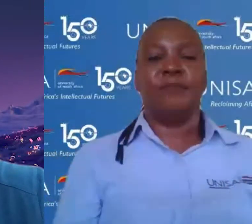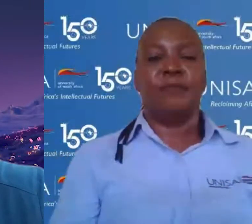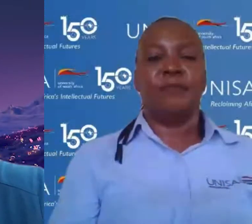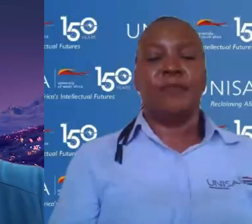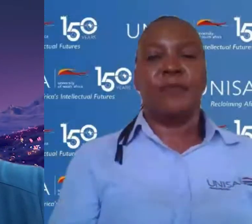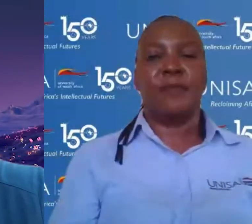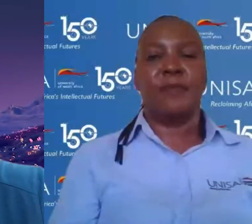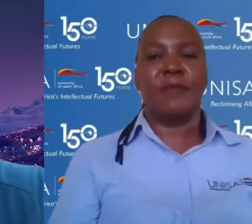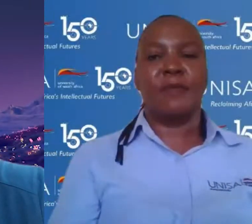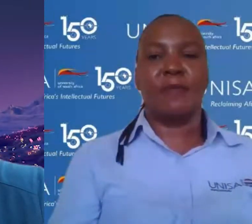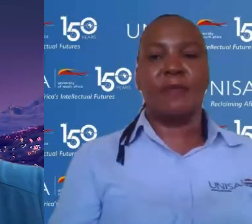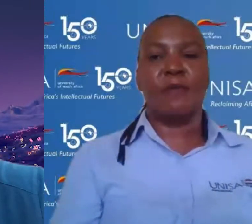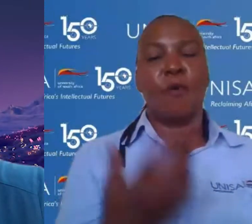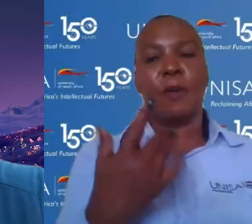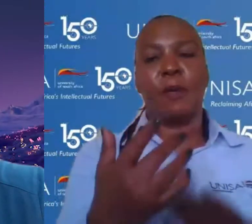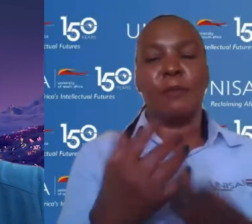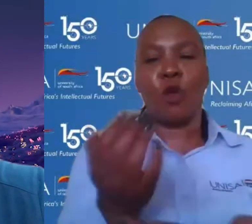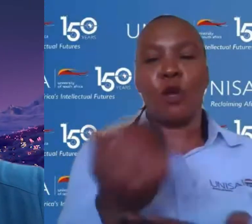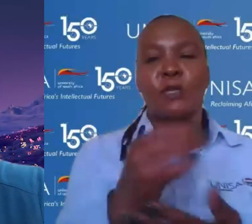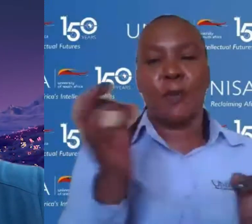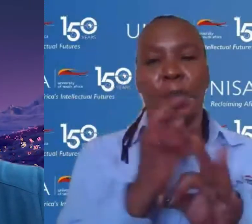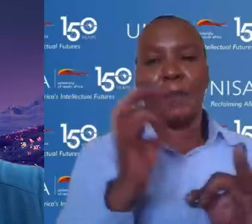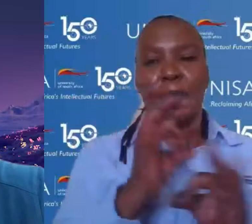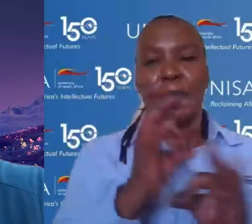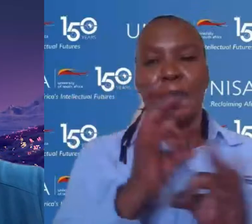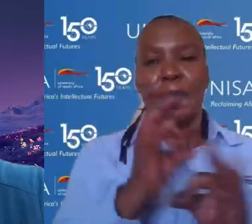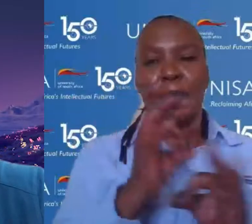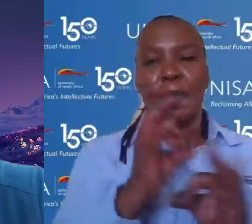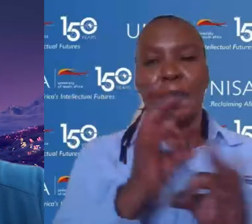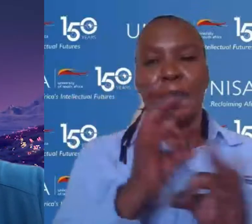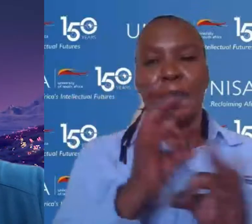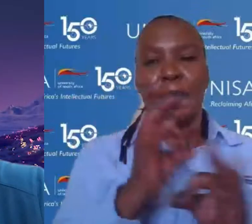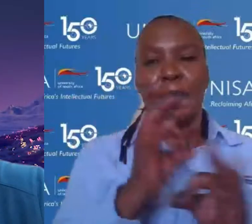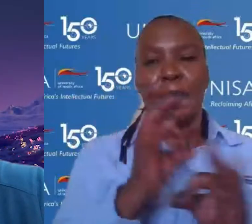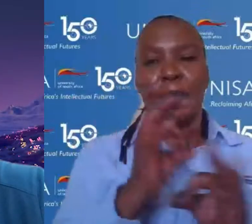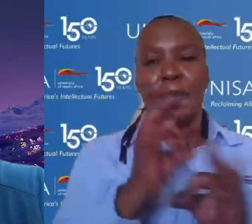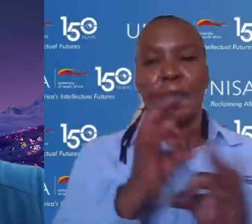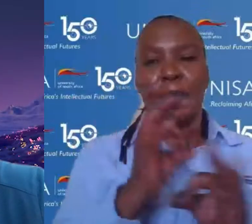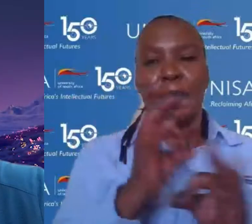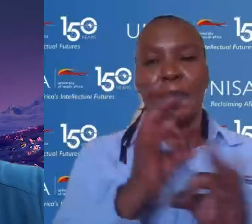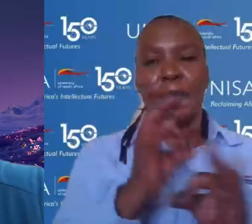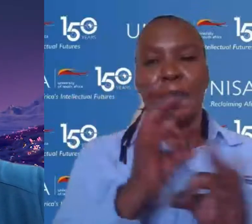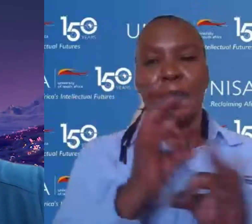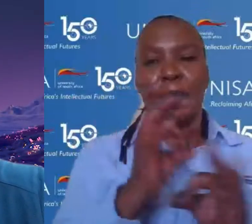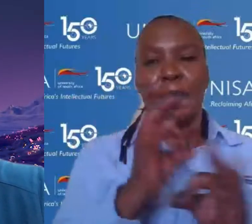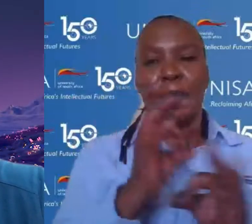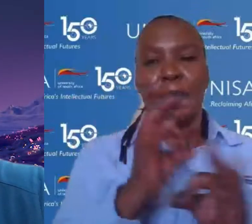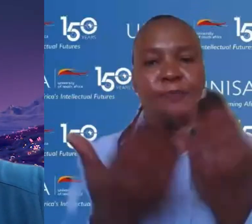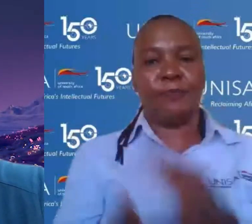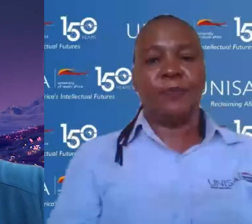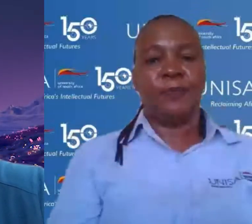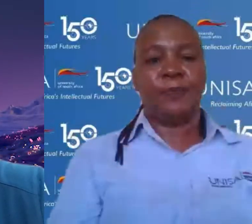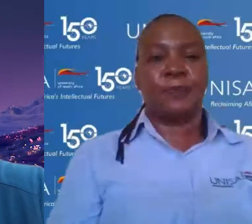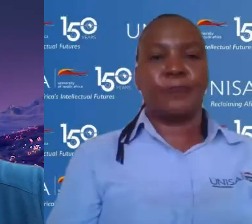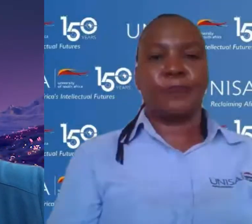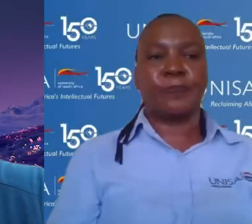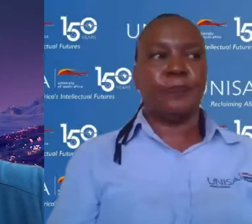collected at the nearest center, if you chose that option. All